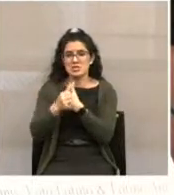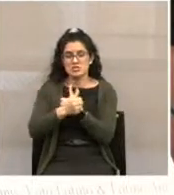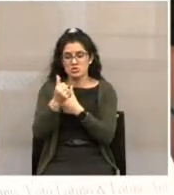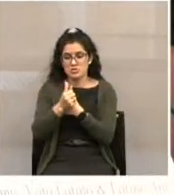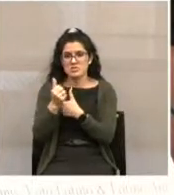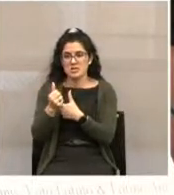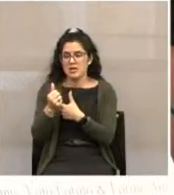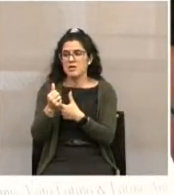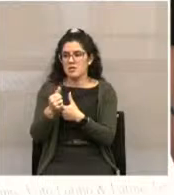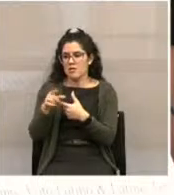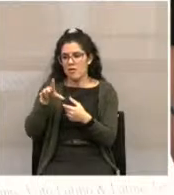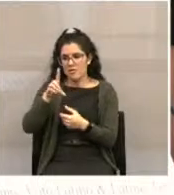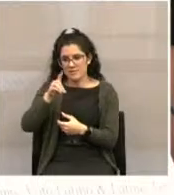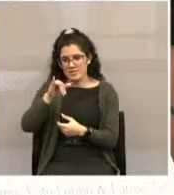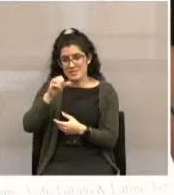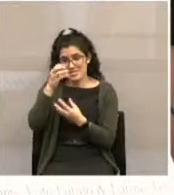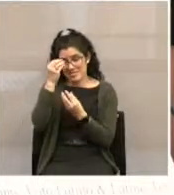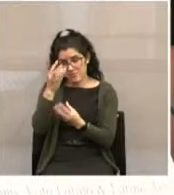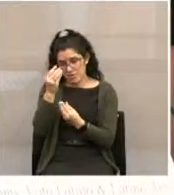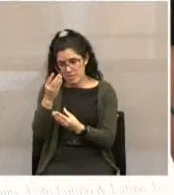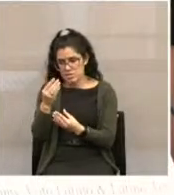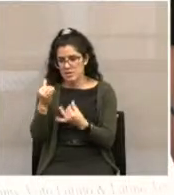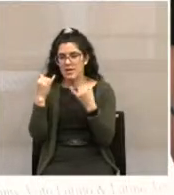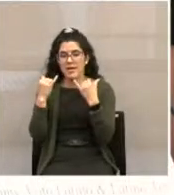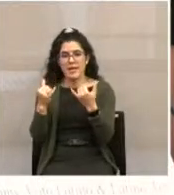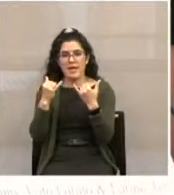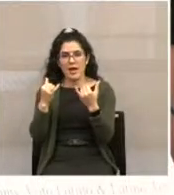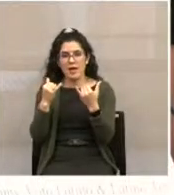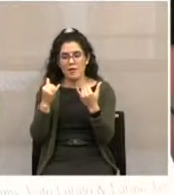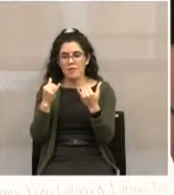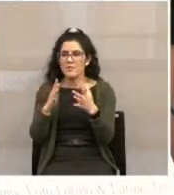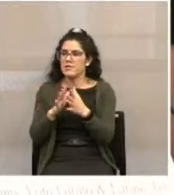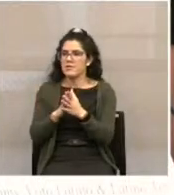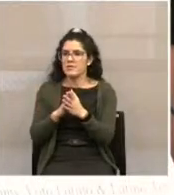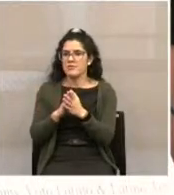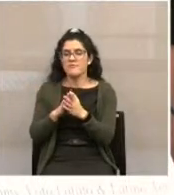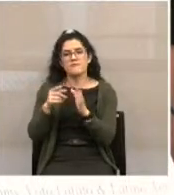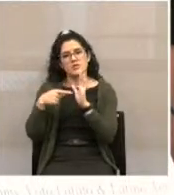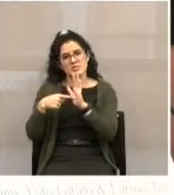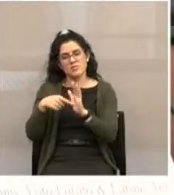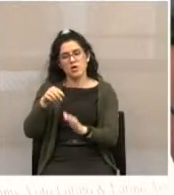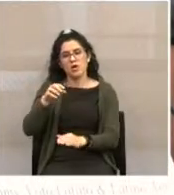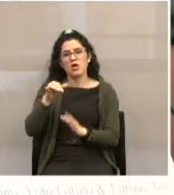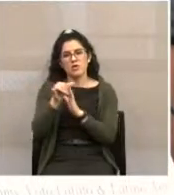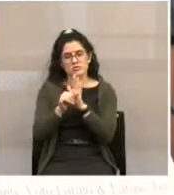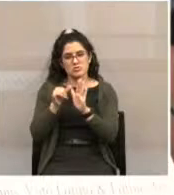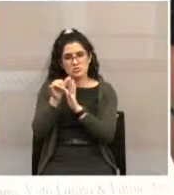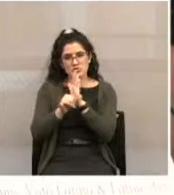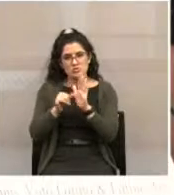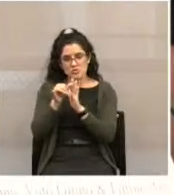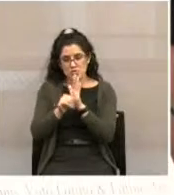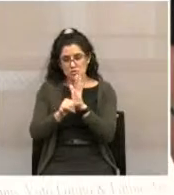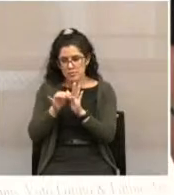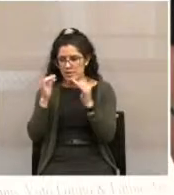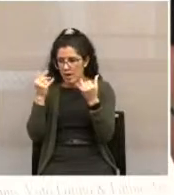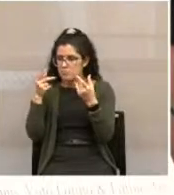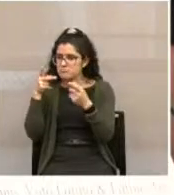be exposed to disinformation. They spend twice as much more time on platforms like YouTube than non-Latinos.